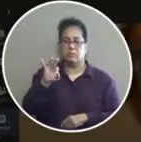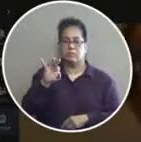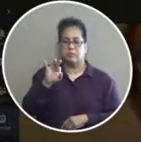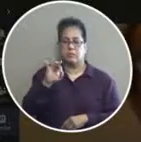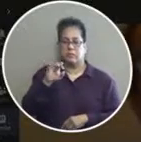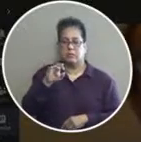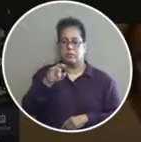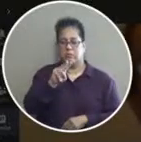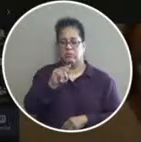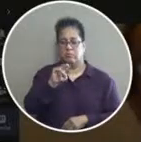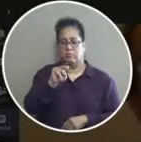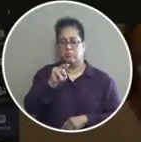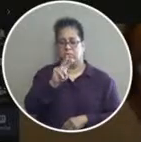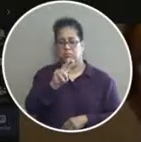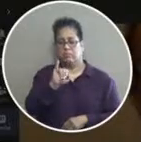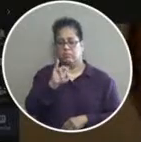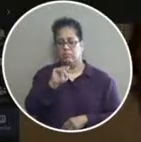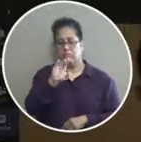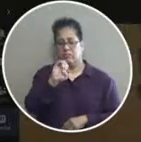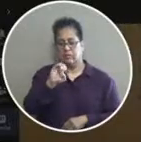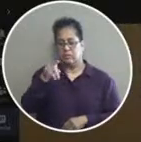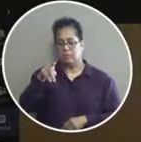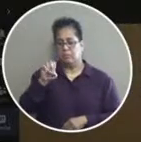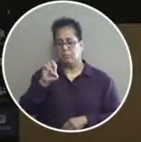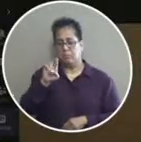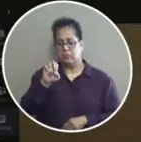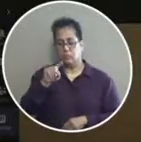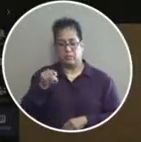So would this have to go back to the council for approval?